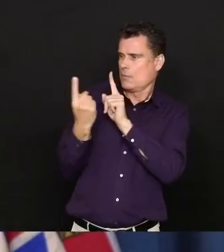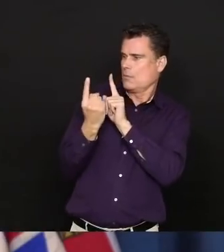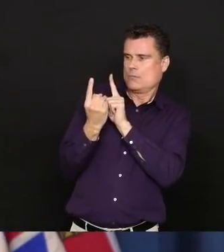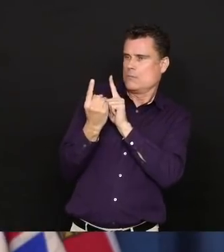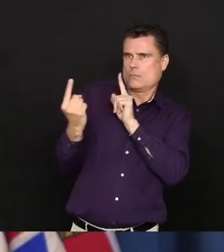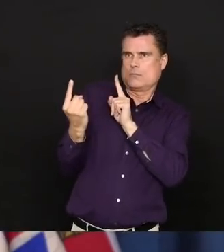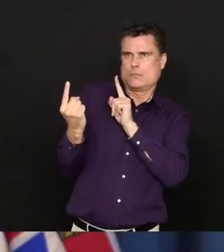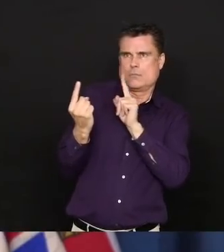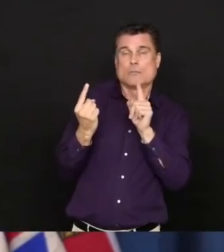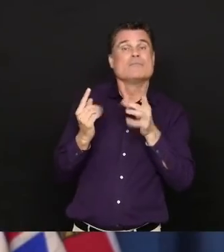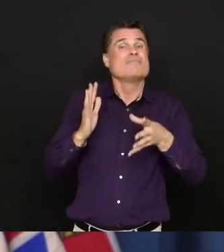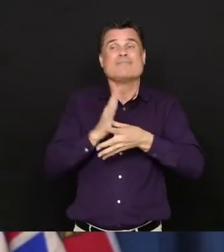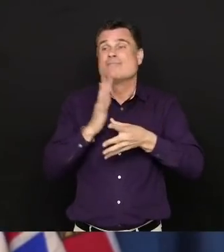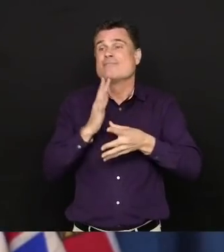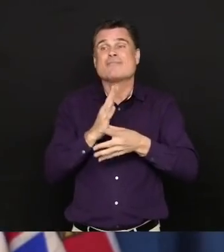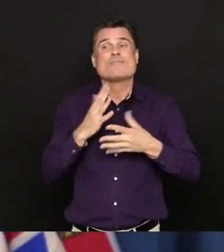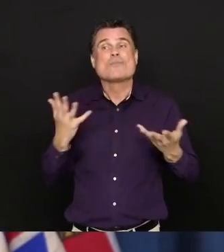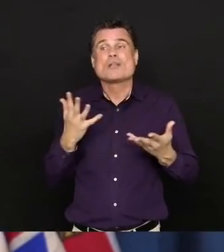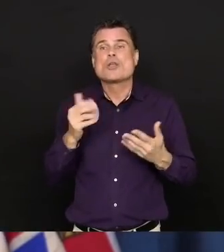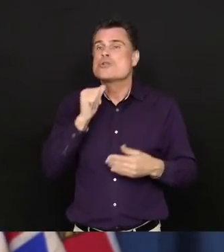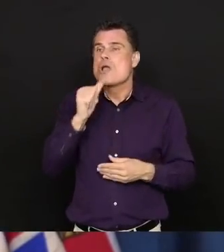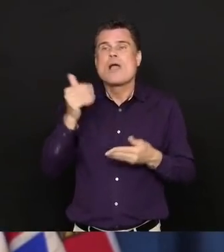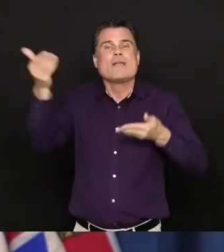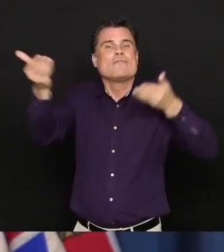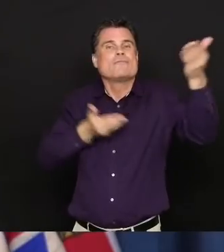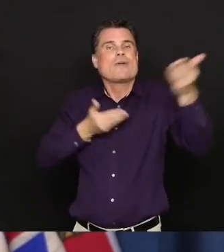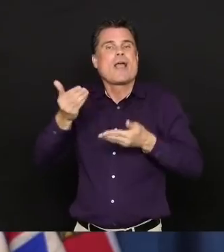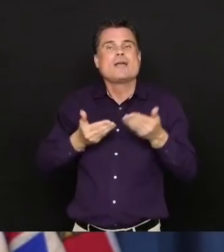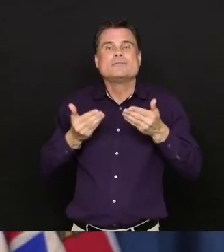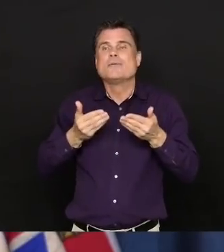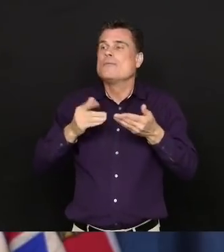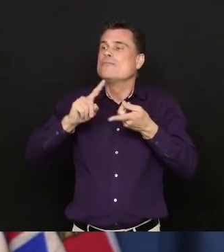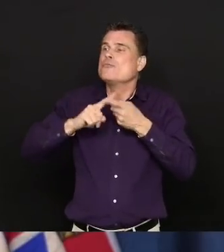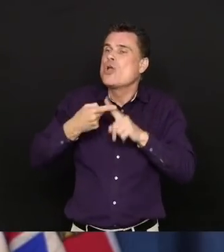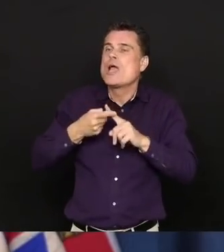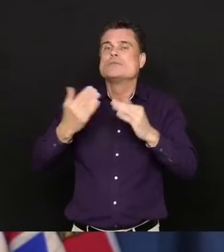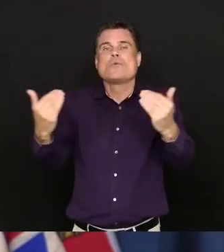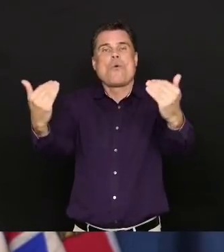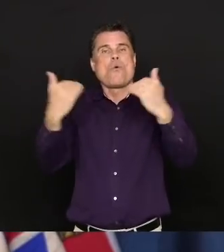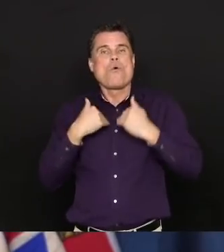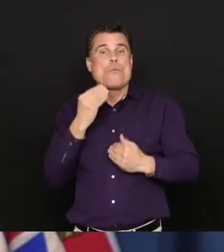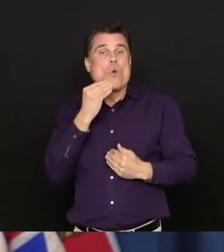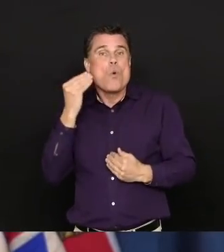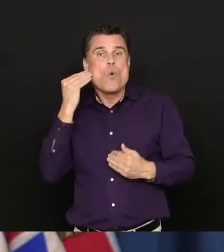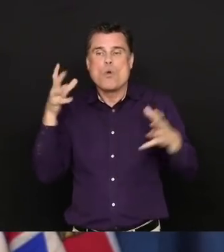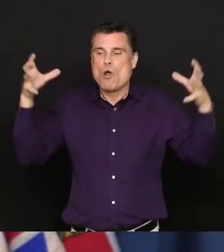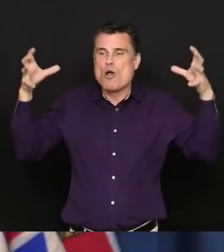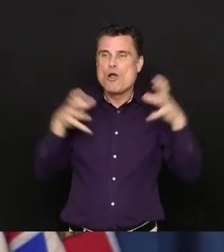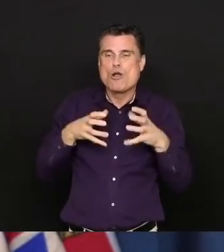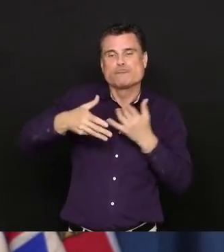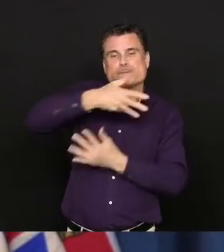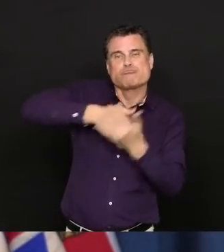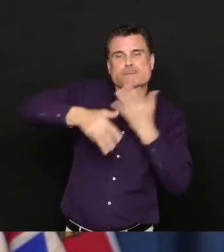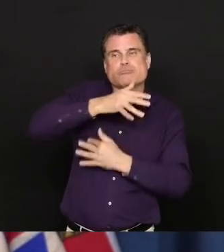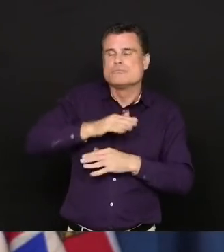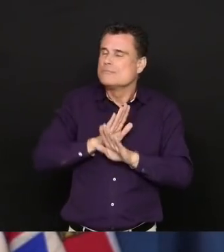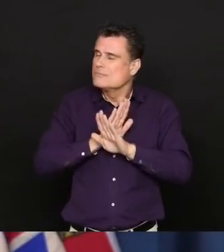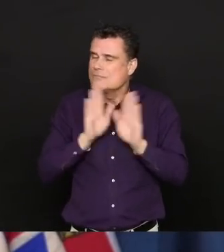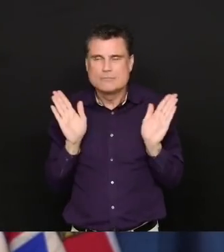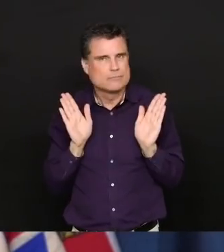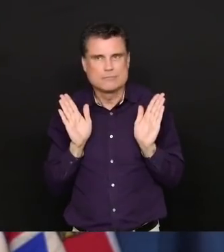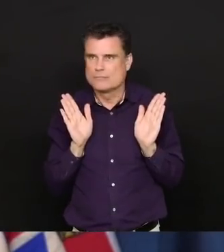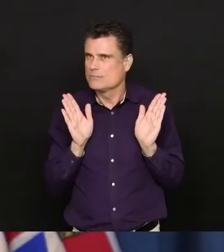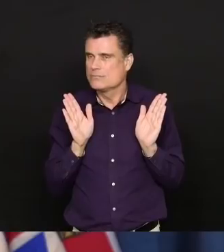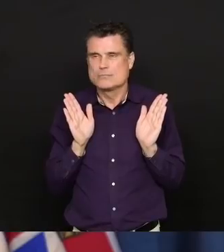connection that can lead to us bringing it to our loved ones who may be older. The elders in our community, those of us who